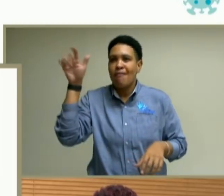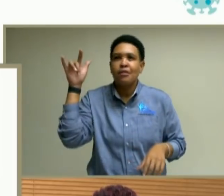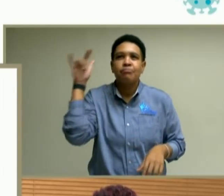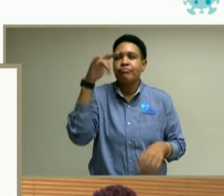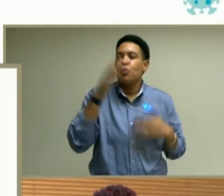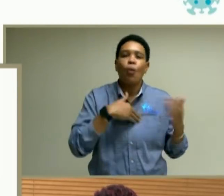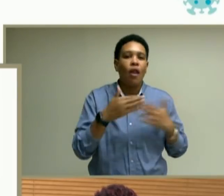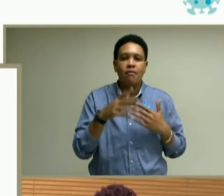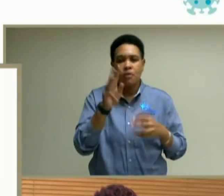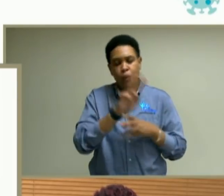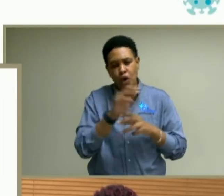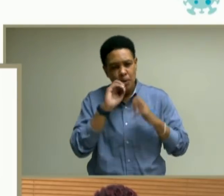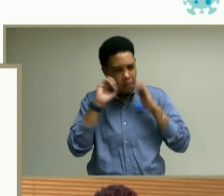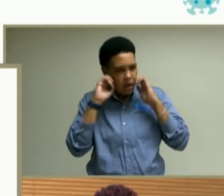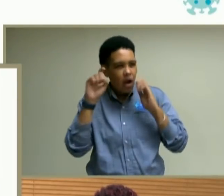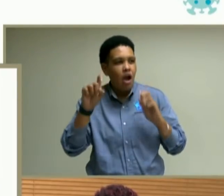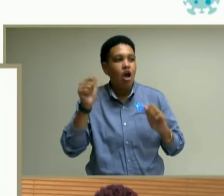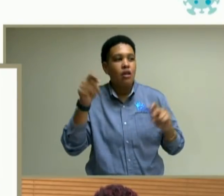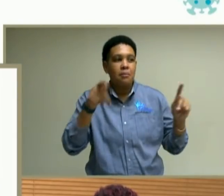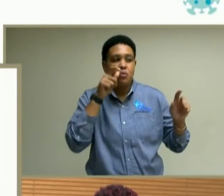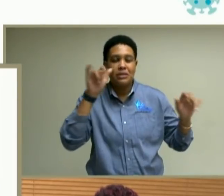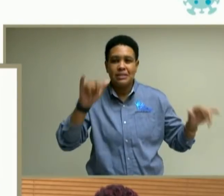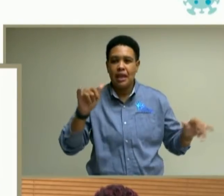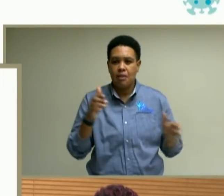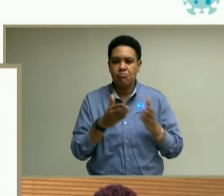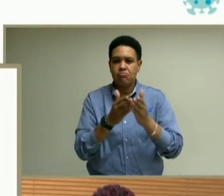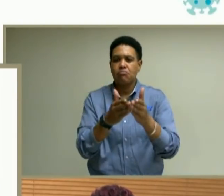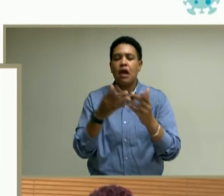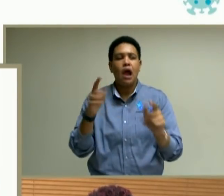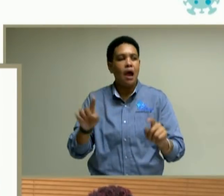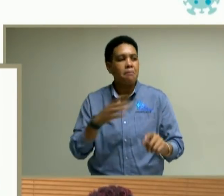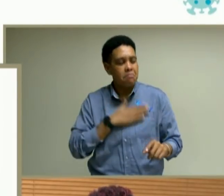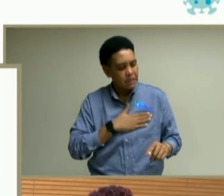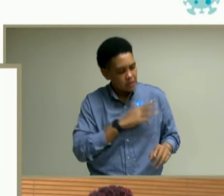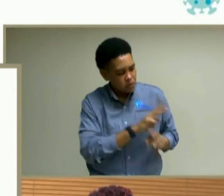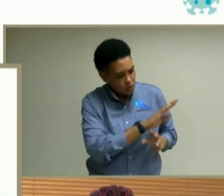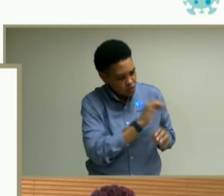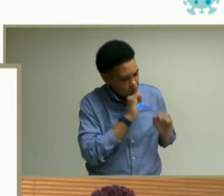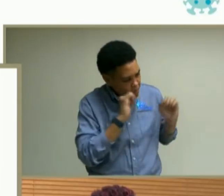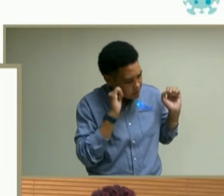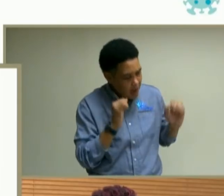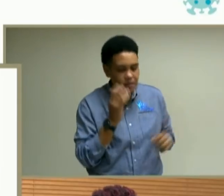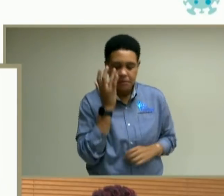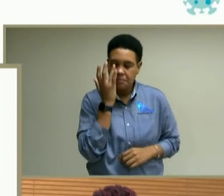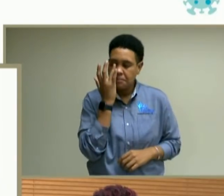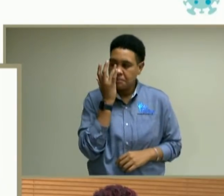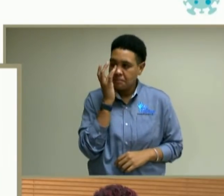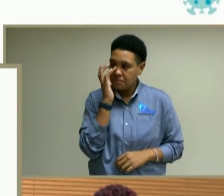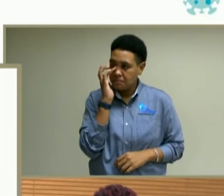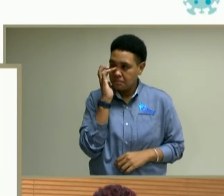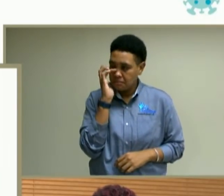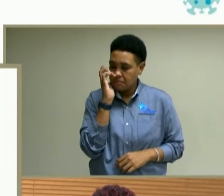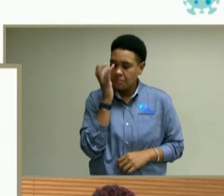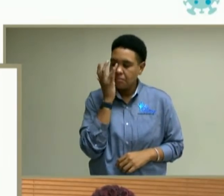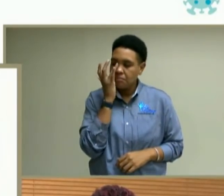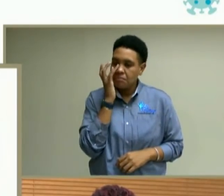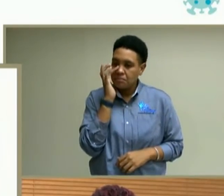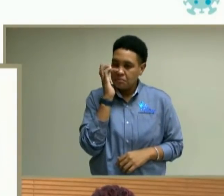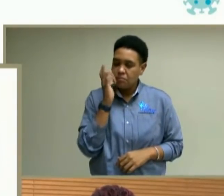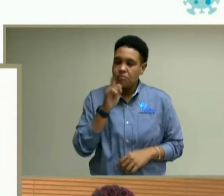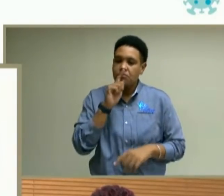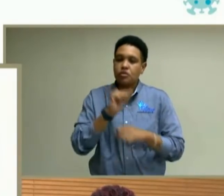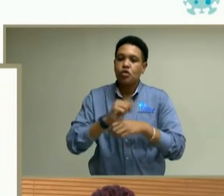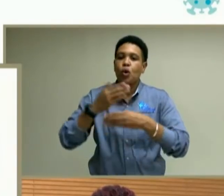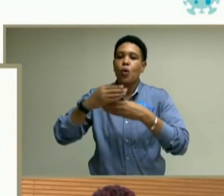your mask, and ask others that are in the same vehicle as you are to also wear their masks. Ensure that the windows are